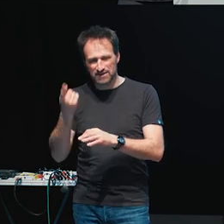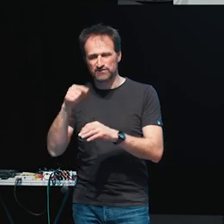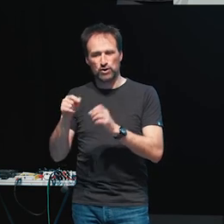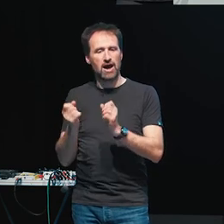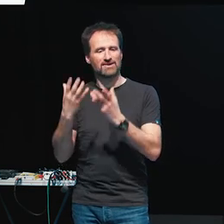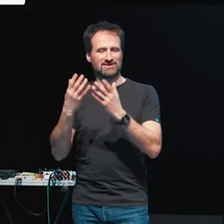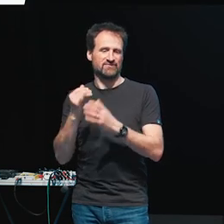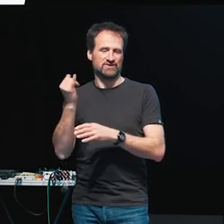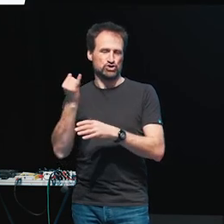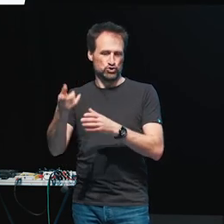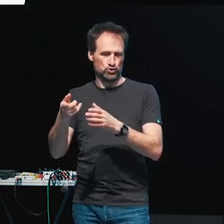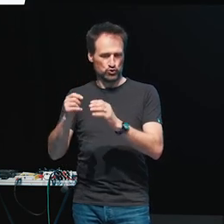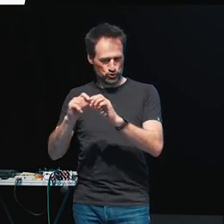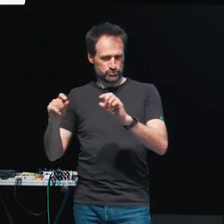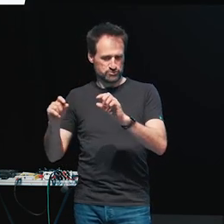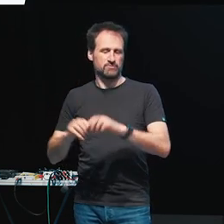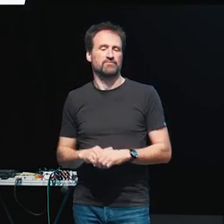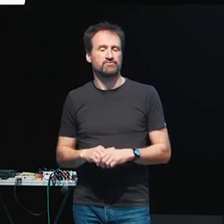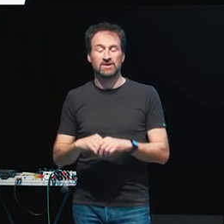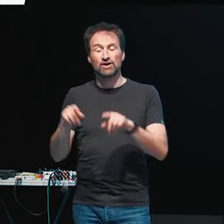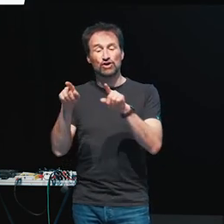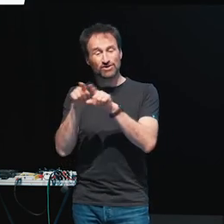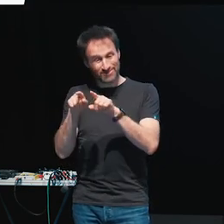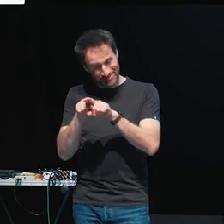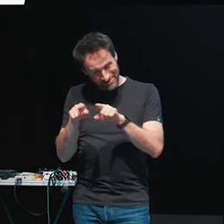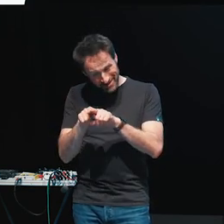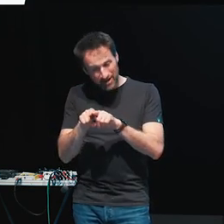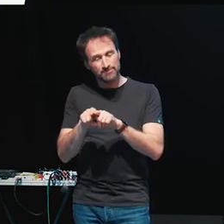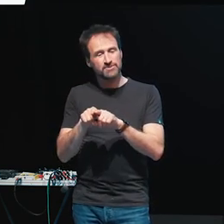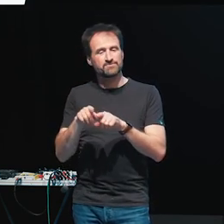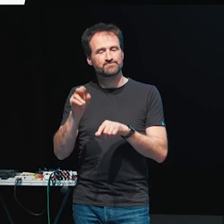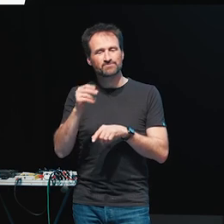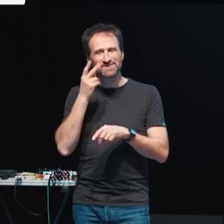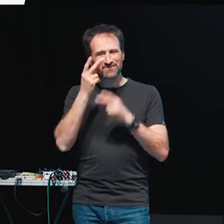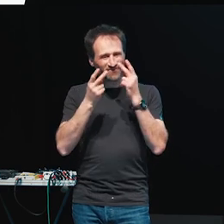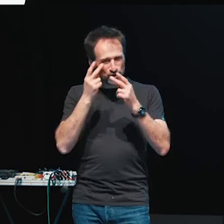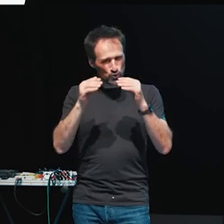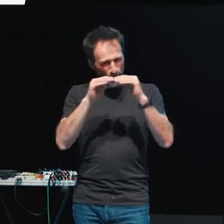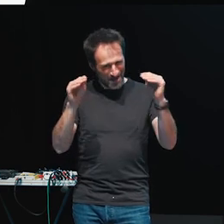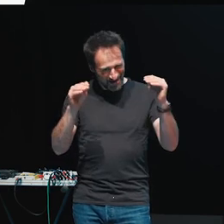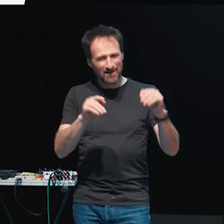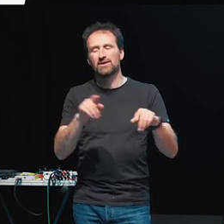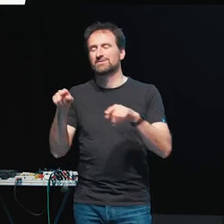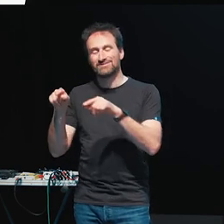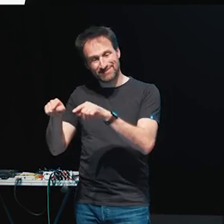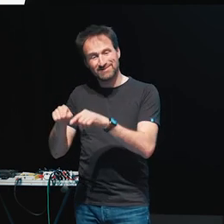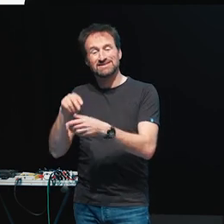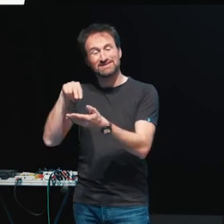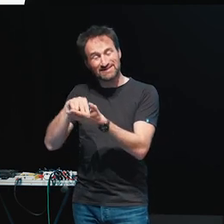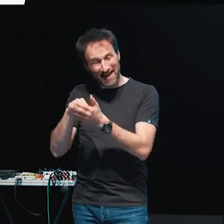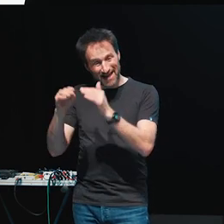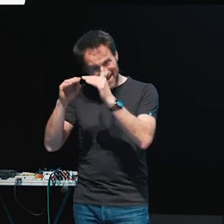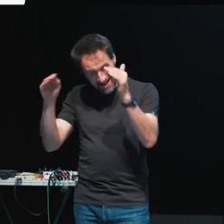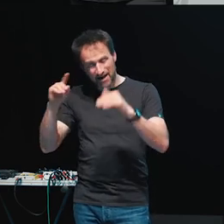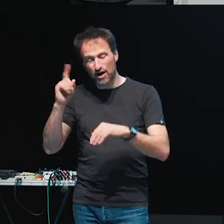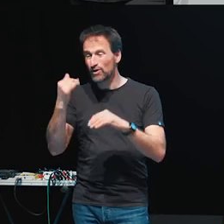issue. And again, same story as with the views layer. Every single one of those layers will